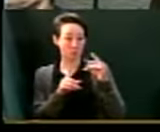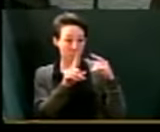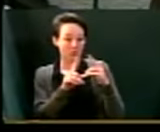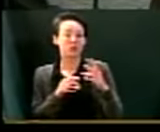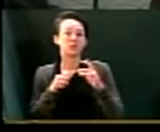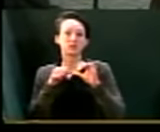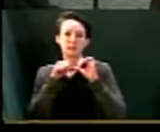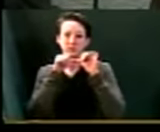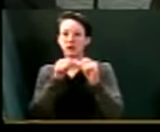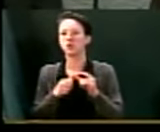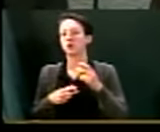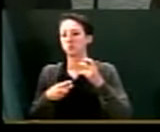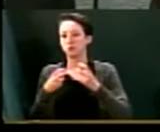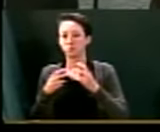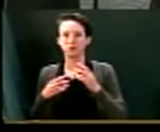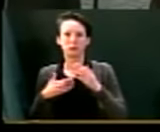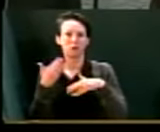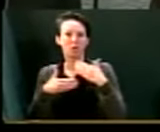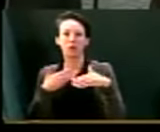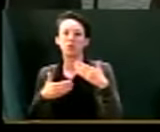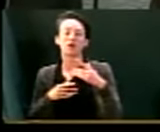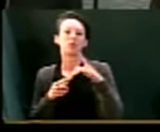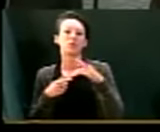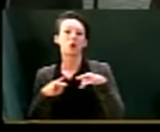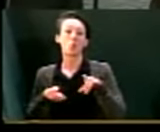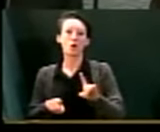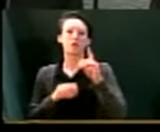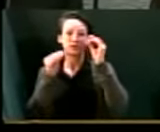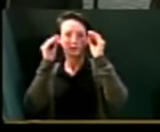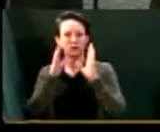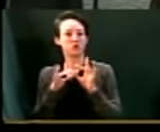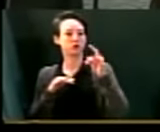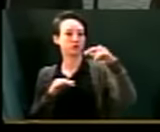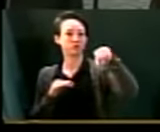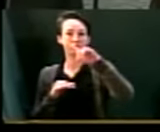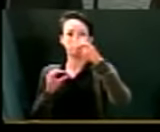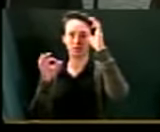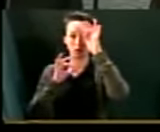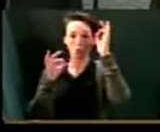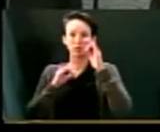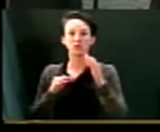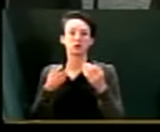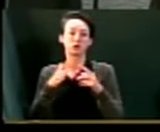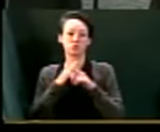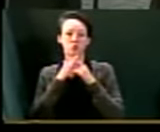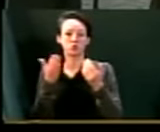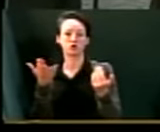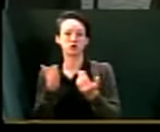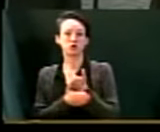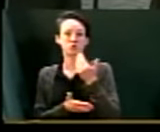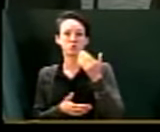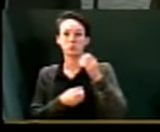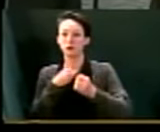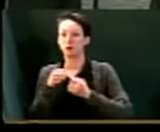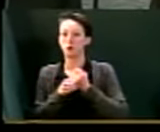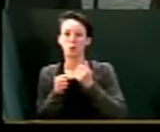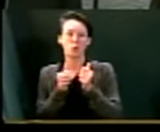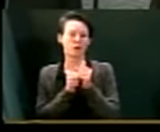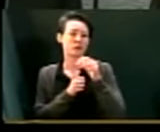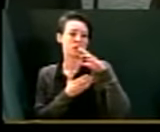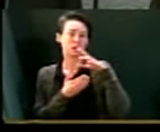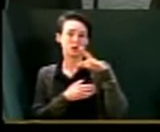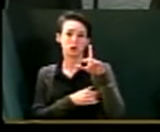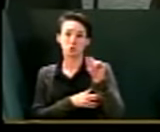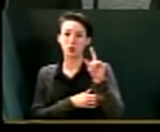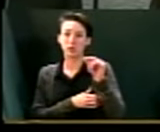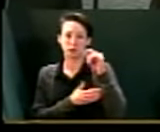along while these teachers out here have no idea. They're starting a new year with 20 students that don't know how to